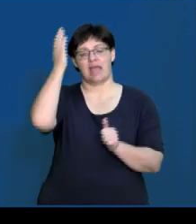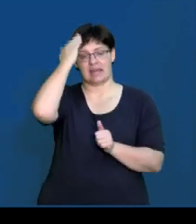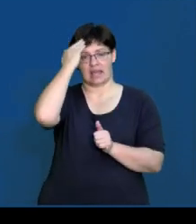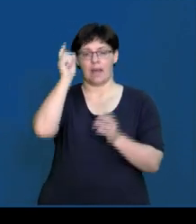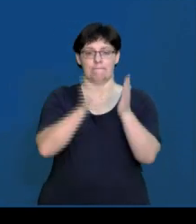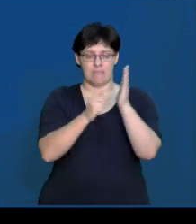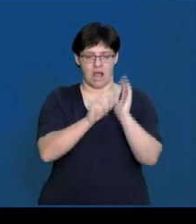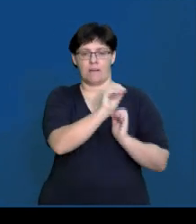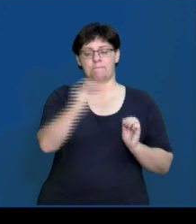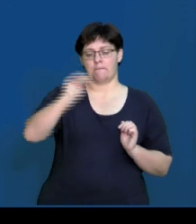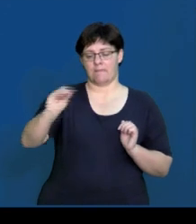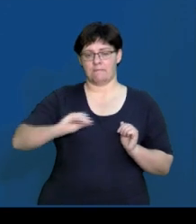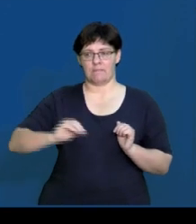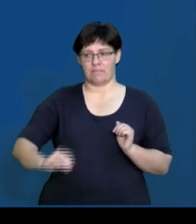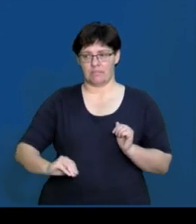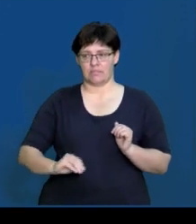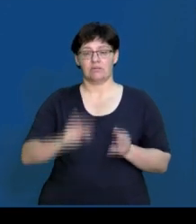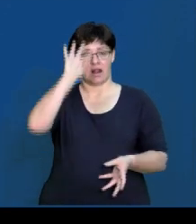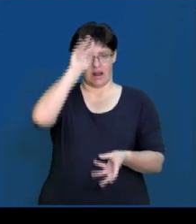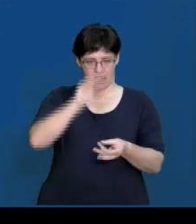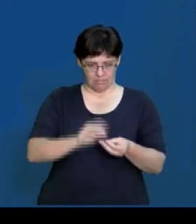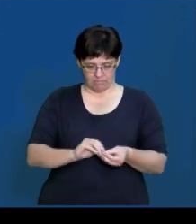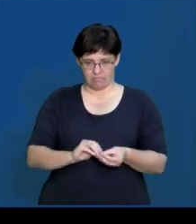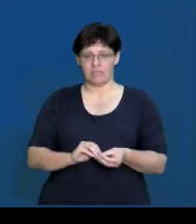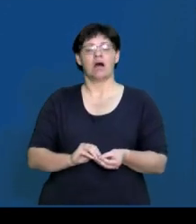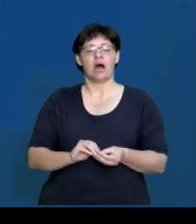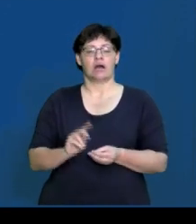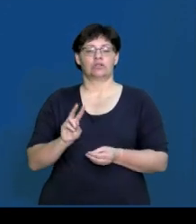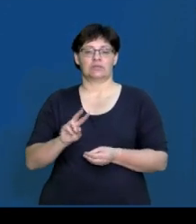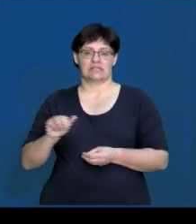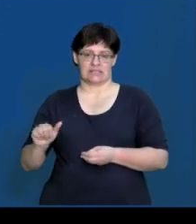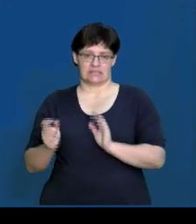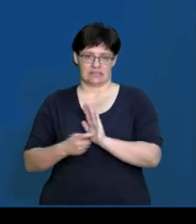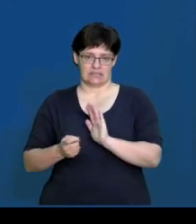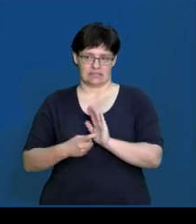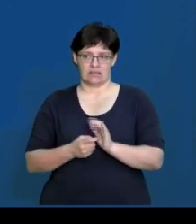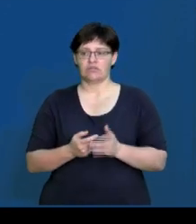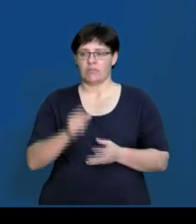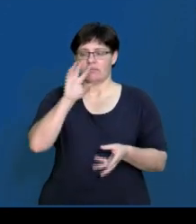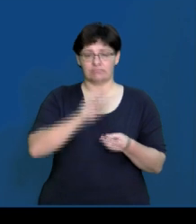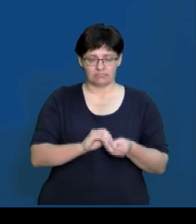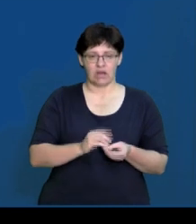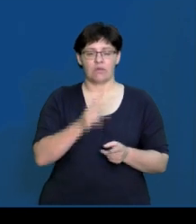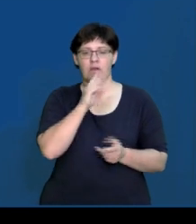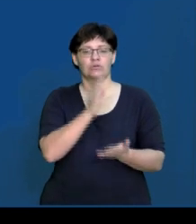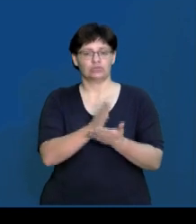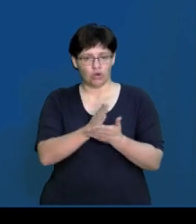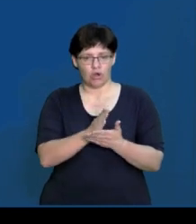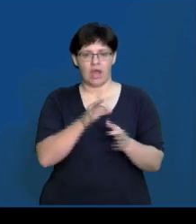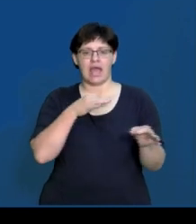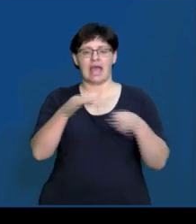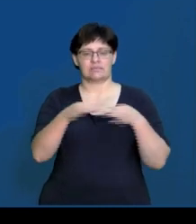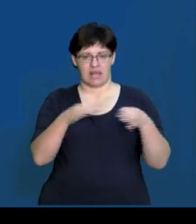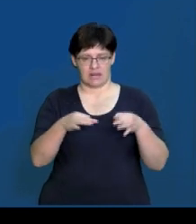subheadings carries a mark. So if you fail to discuss maybe the remaining 3, you lose out on the 12 marks there. So make sure that